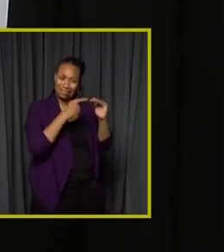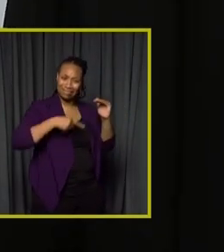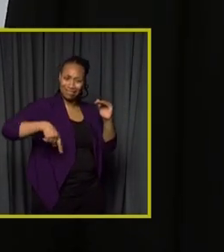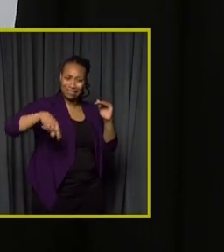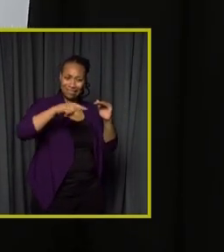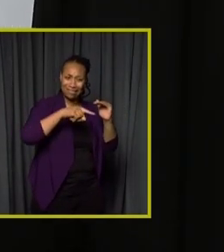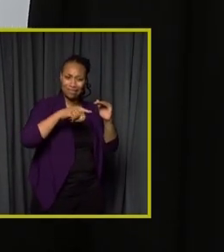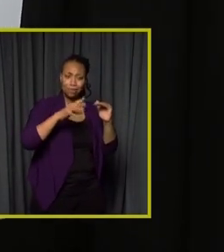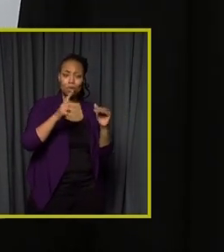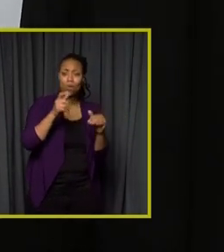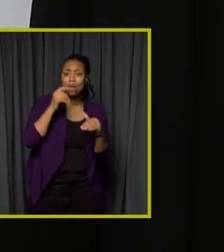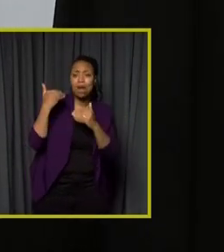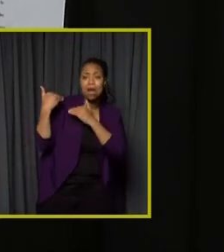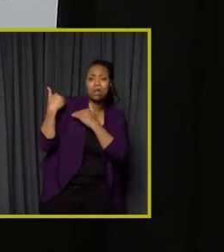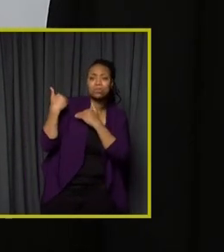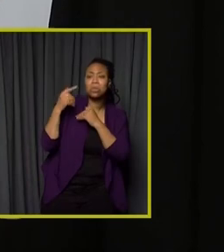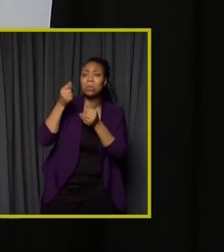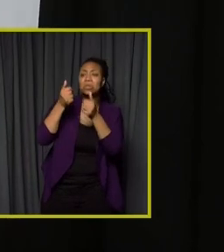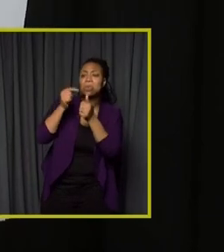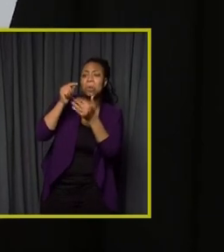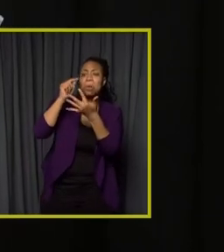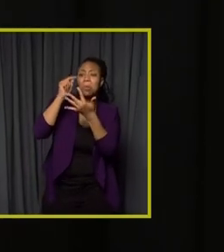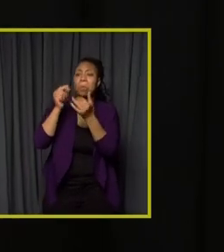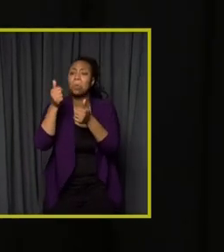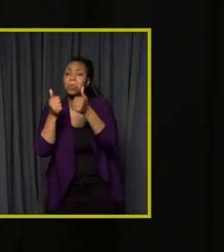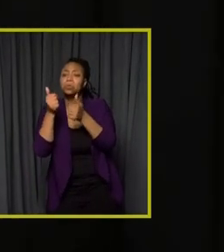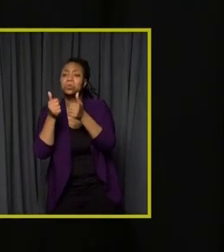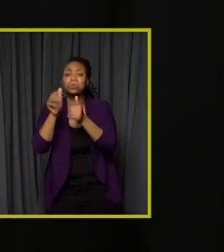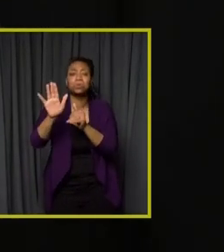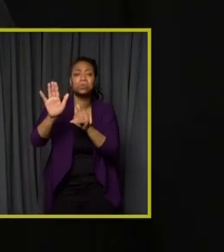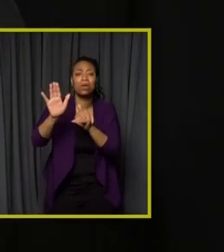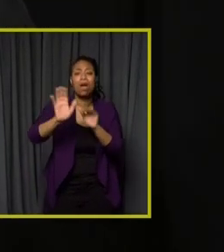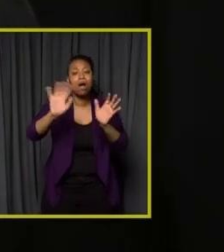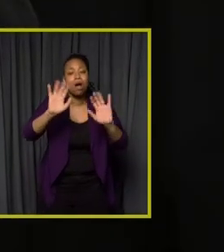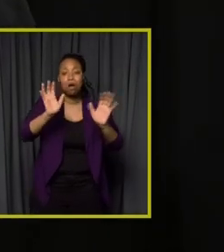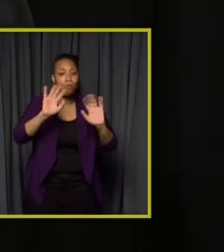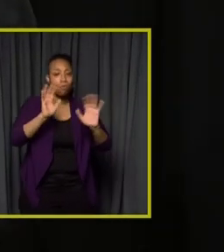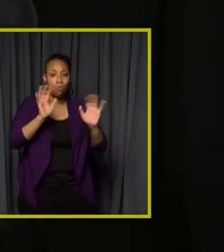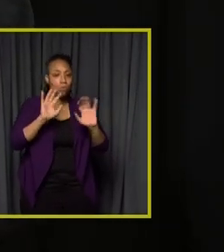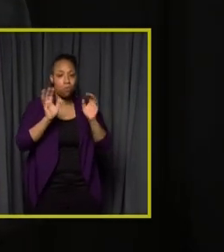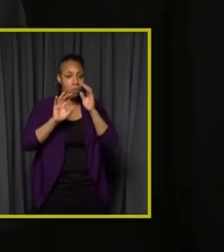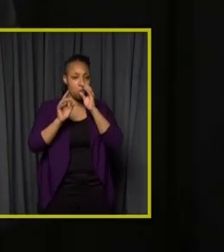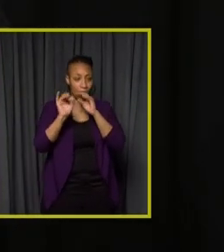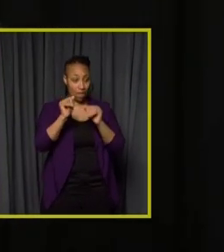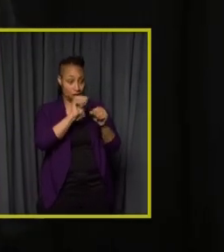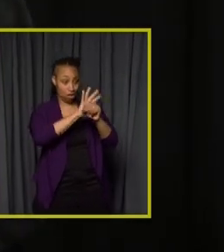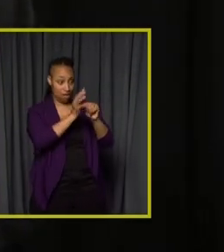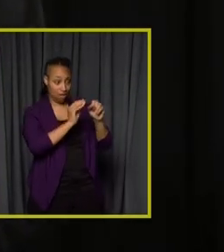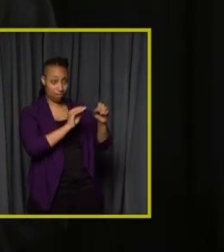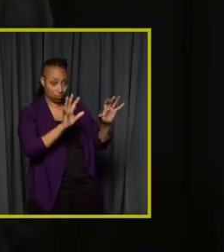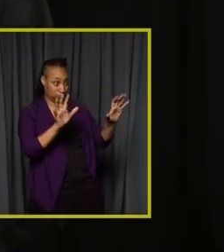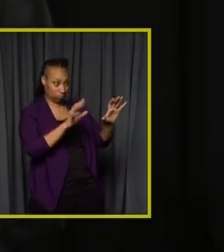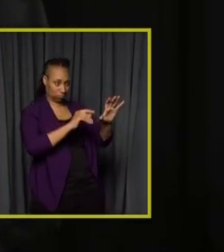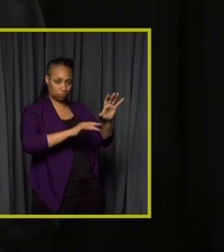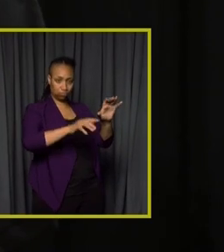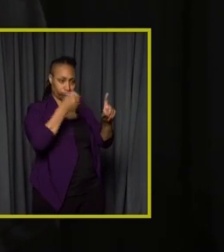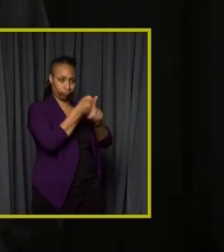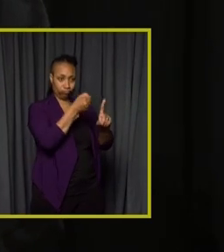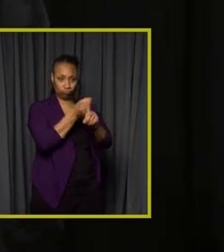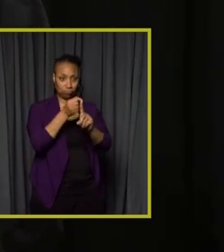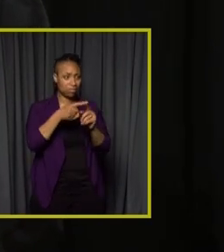our response was, well, in the pandemic, the corporations got 2.5 to 3 trillion things. Don't limit poor people.